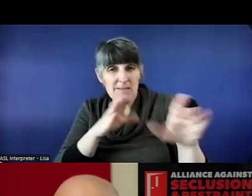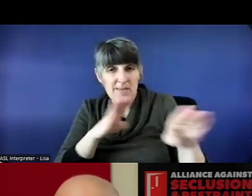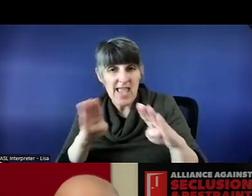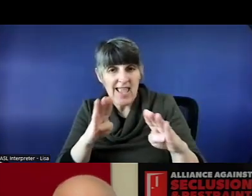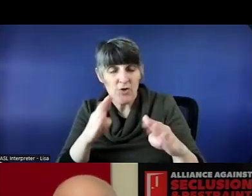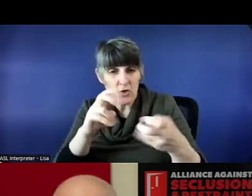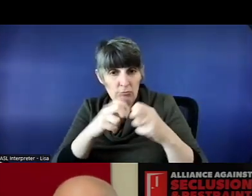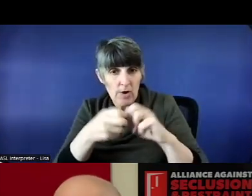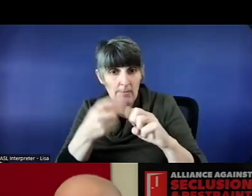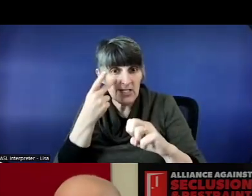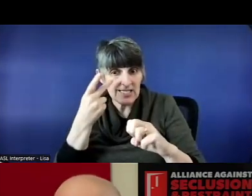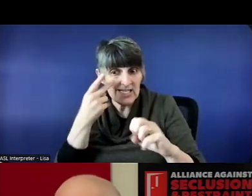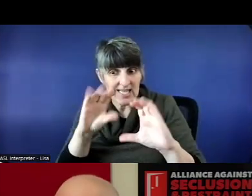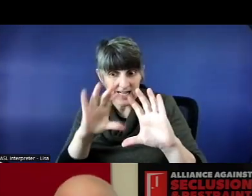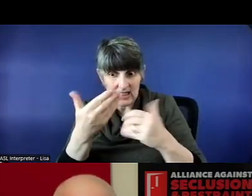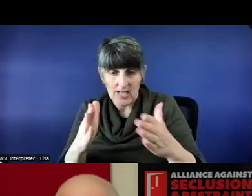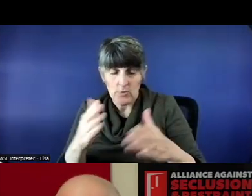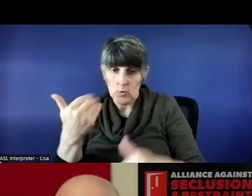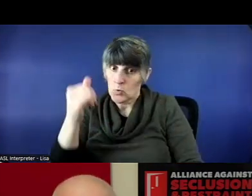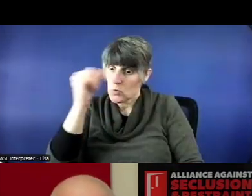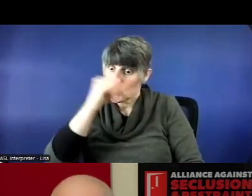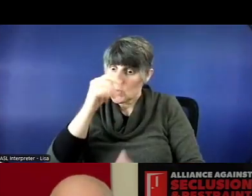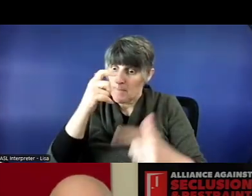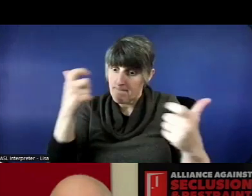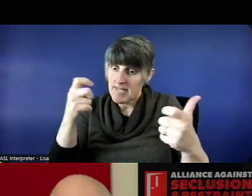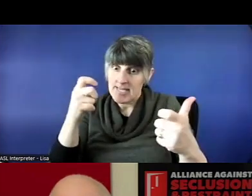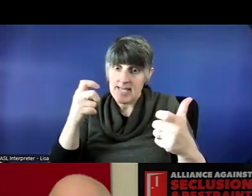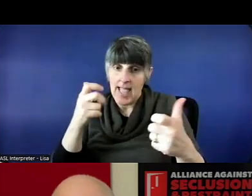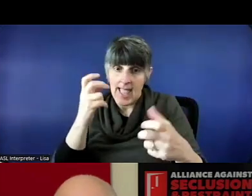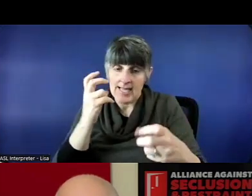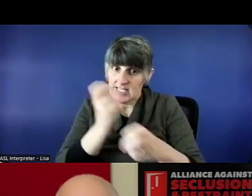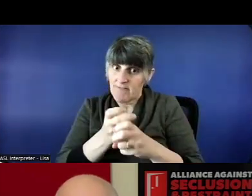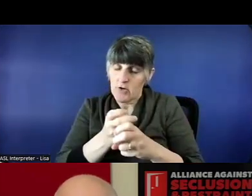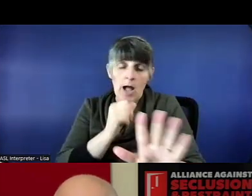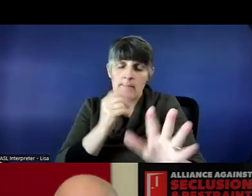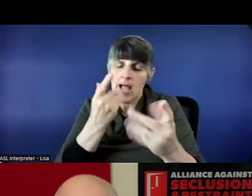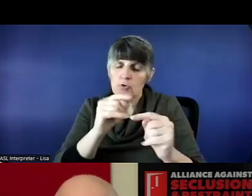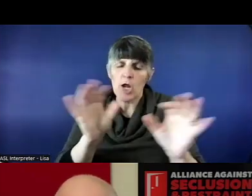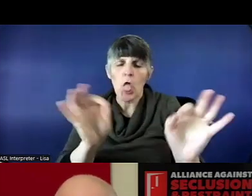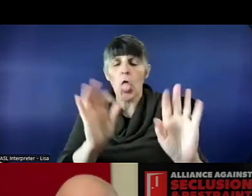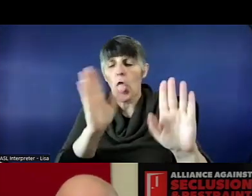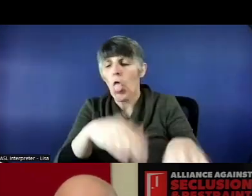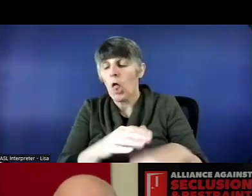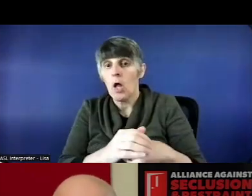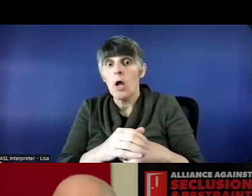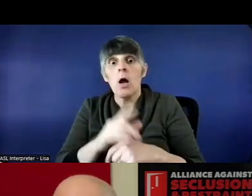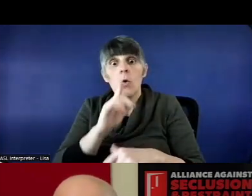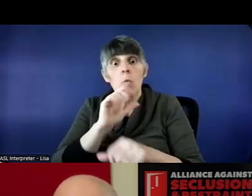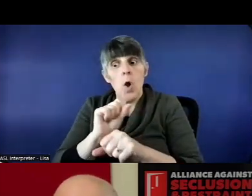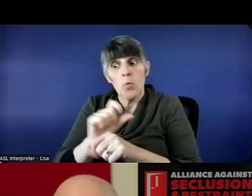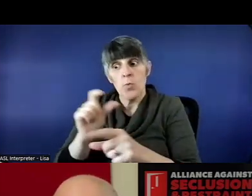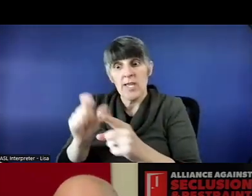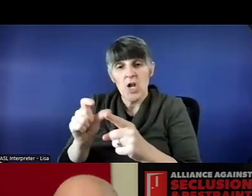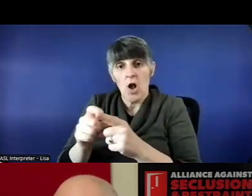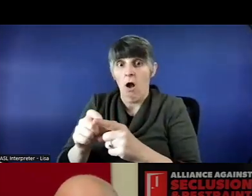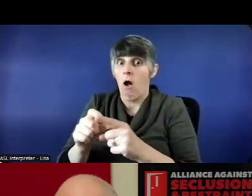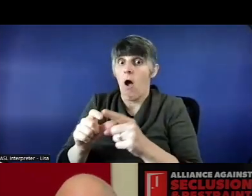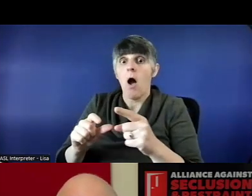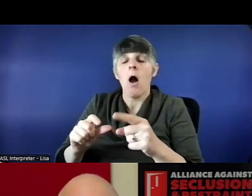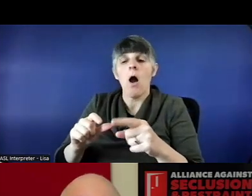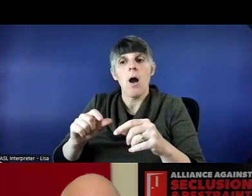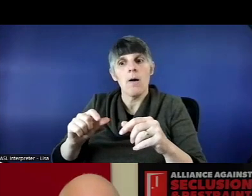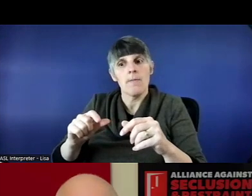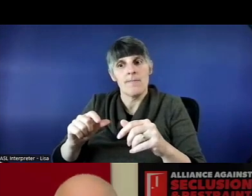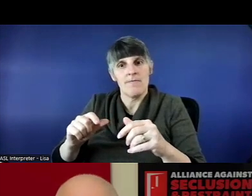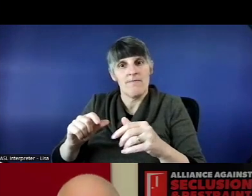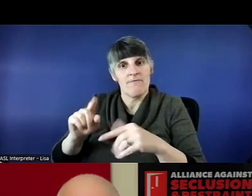in classrooms, and they're big and difficult. I'm not trying to minimize that. Many of these behaviors are, in fact, what we would term as a bottom-up stress response.